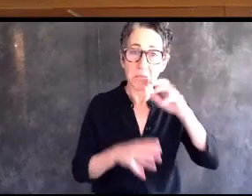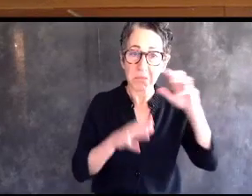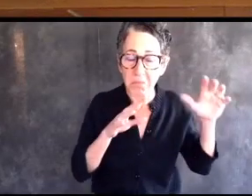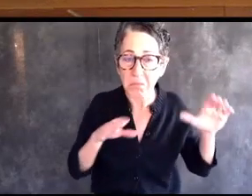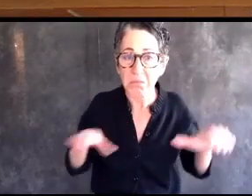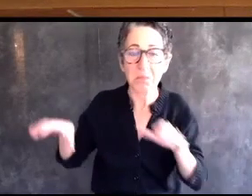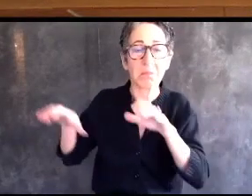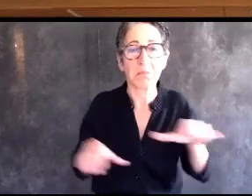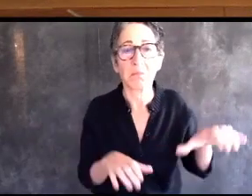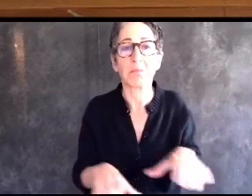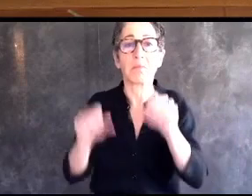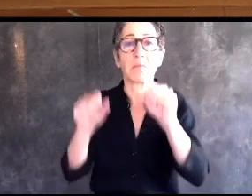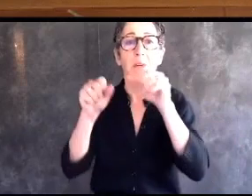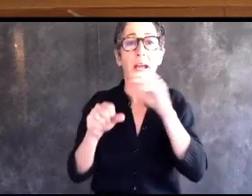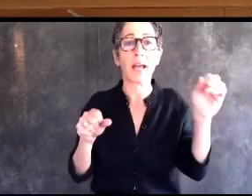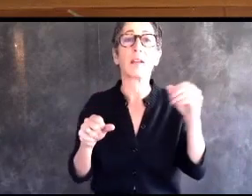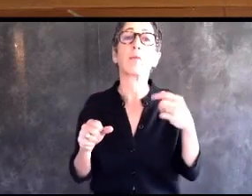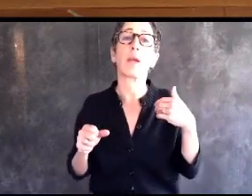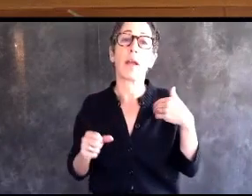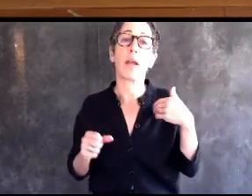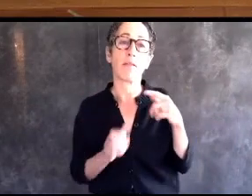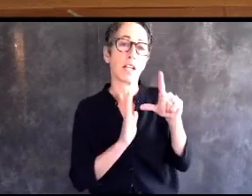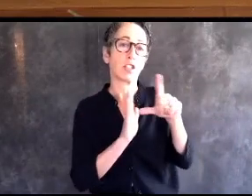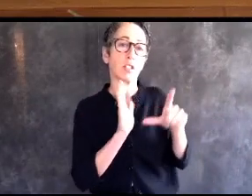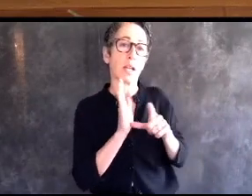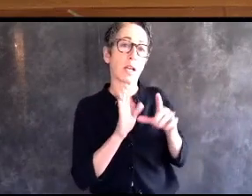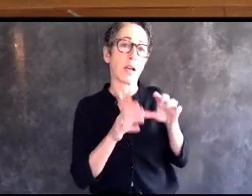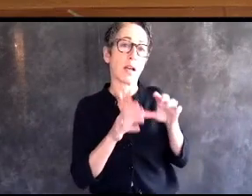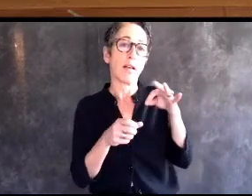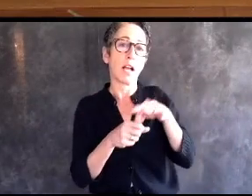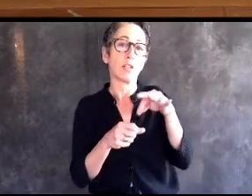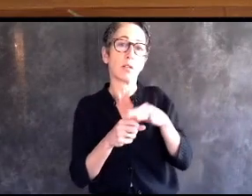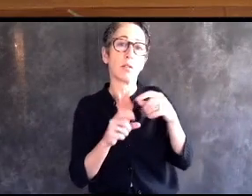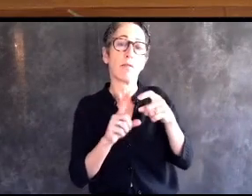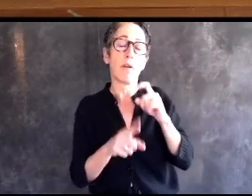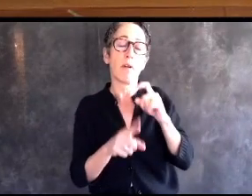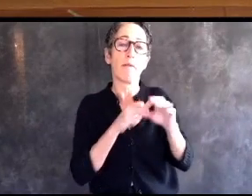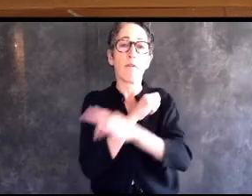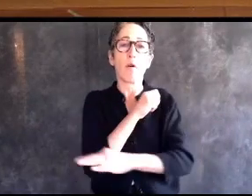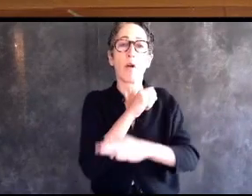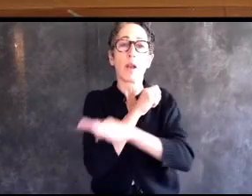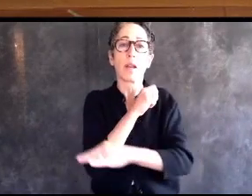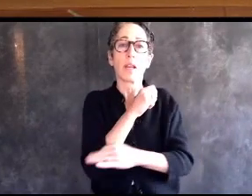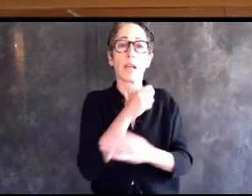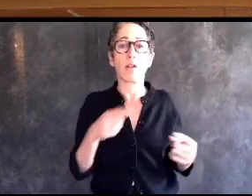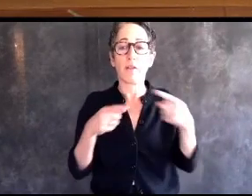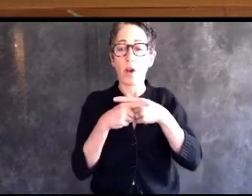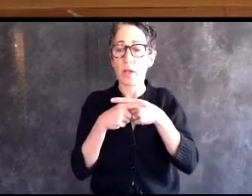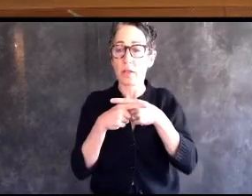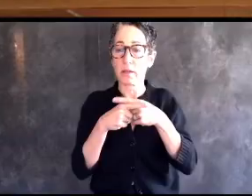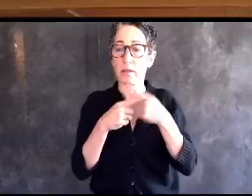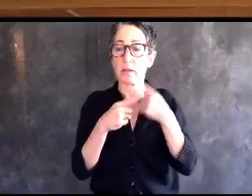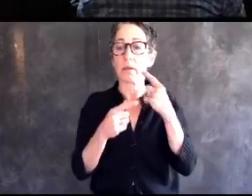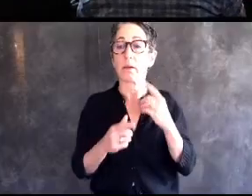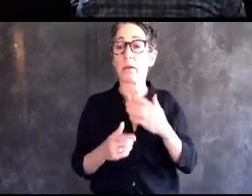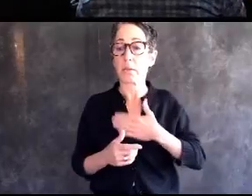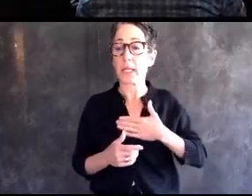and legislative elections from foreign interference. Please give a round of applause, and who will join us shortly for Minister